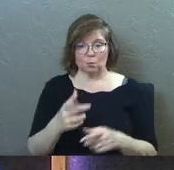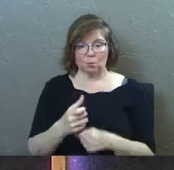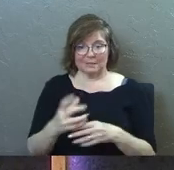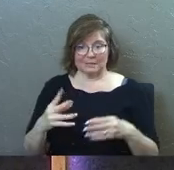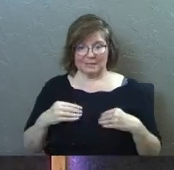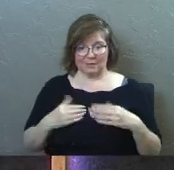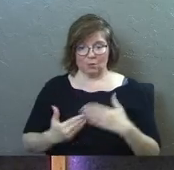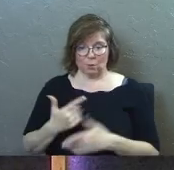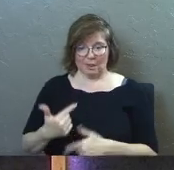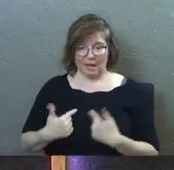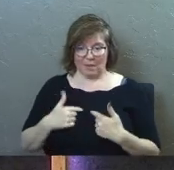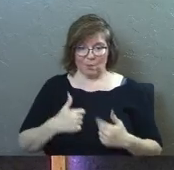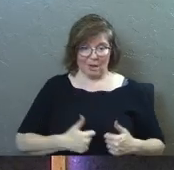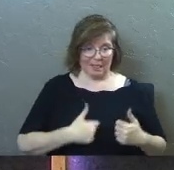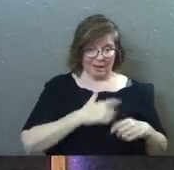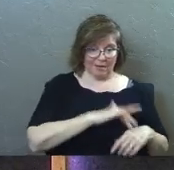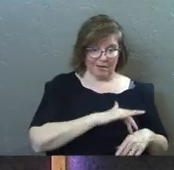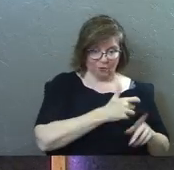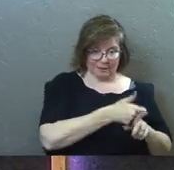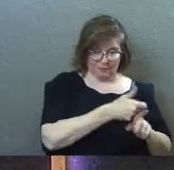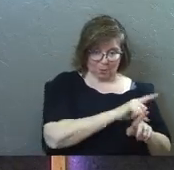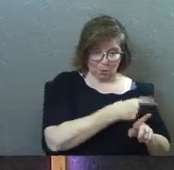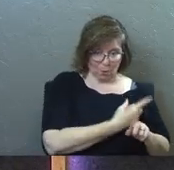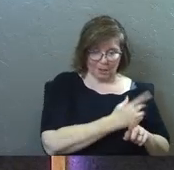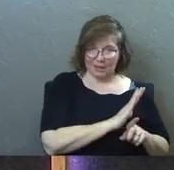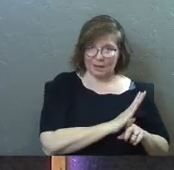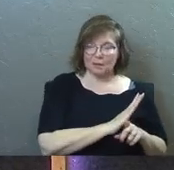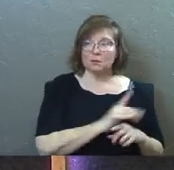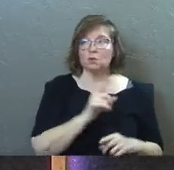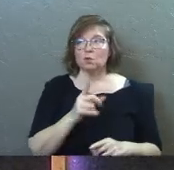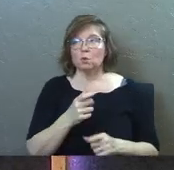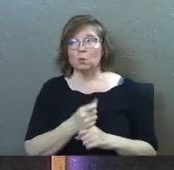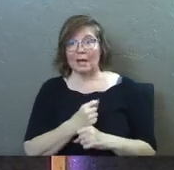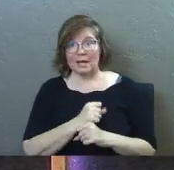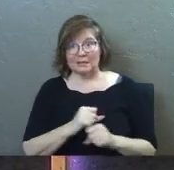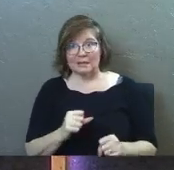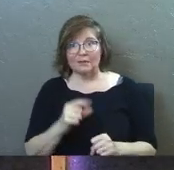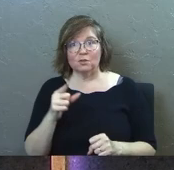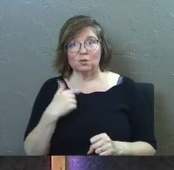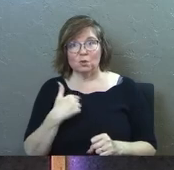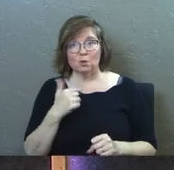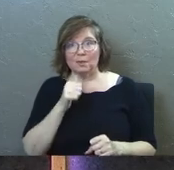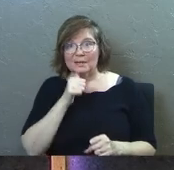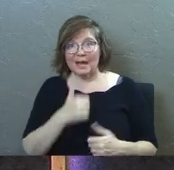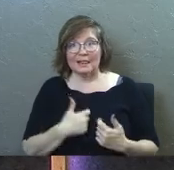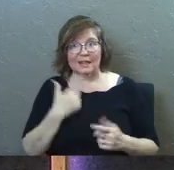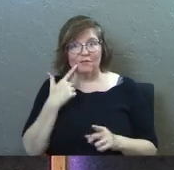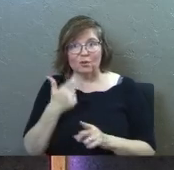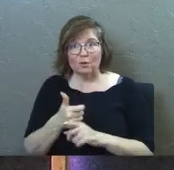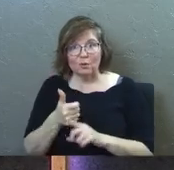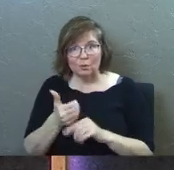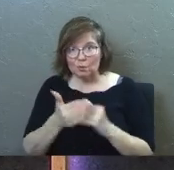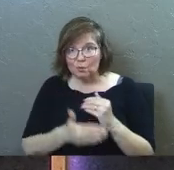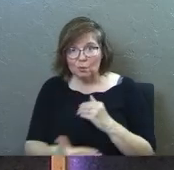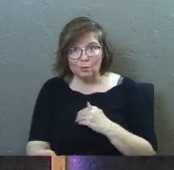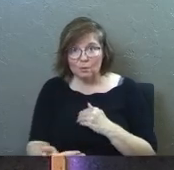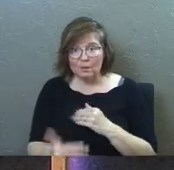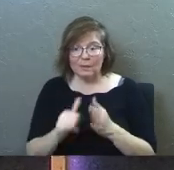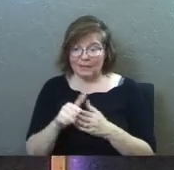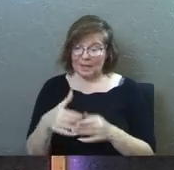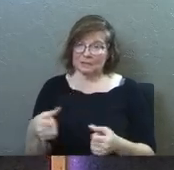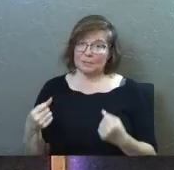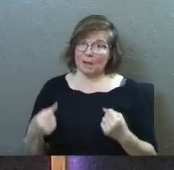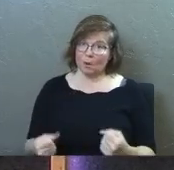receive his new life will no longer live for themselves. Right? Like, you got saved so that you would no longer live for you.